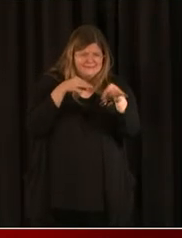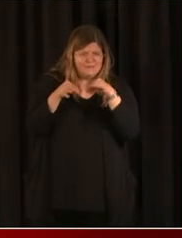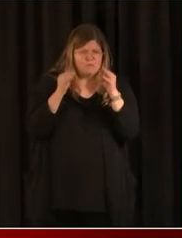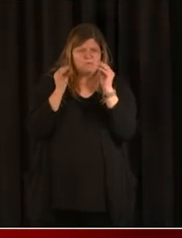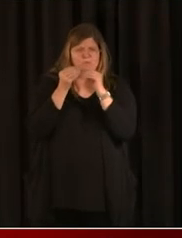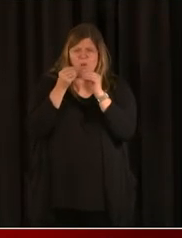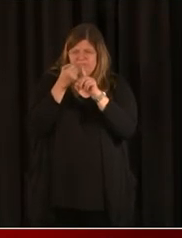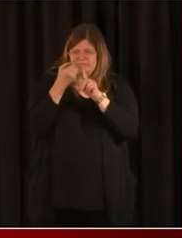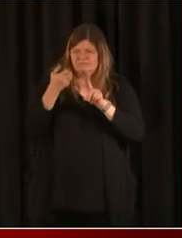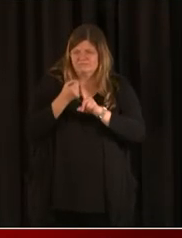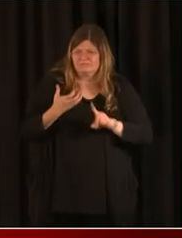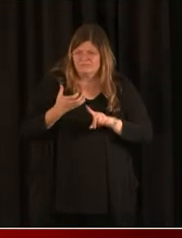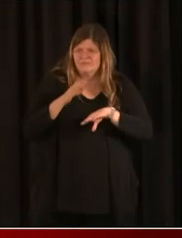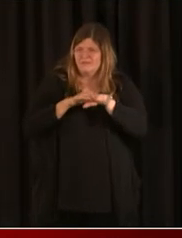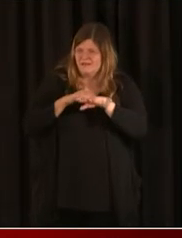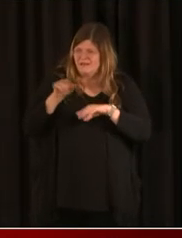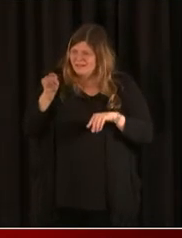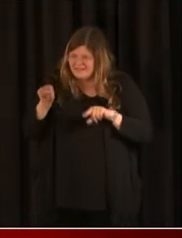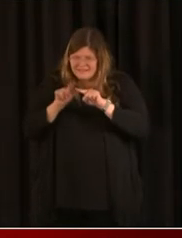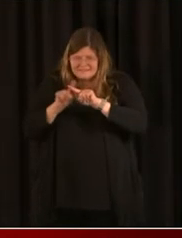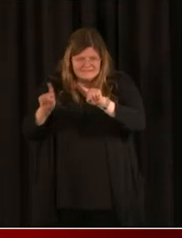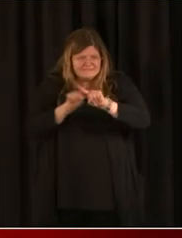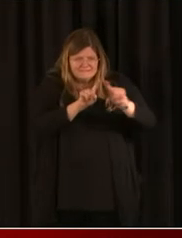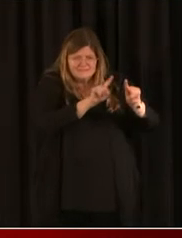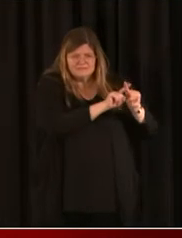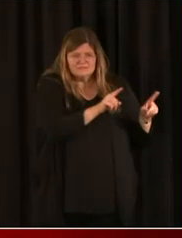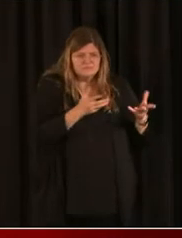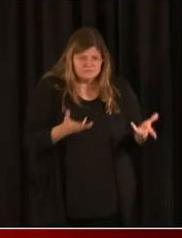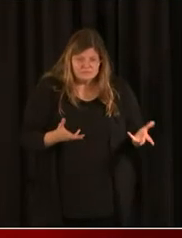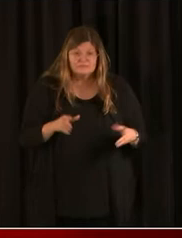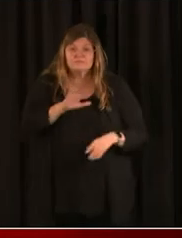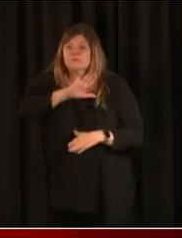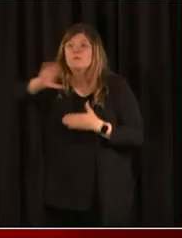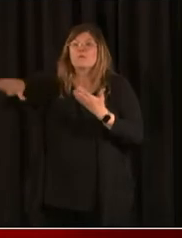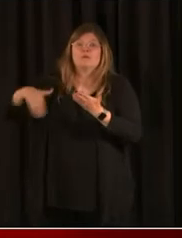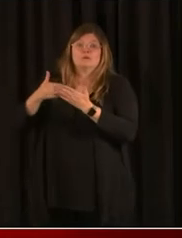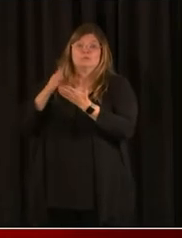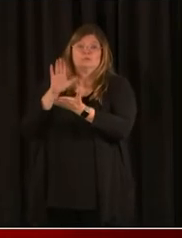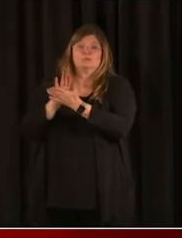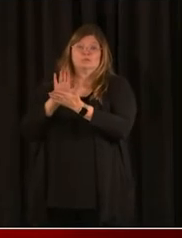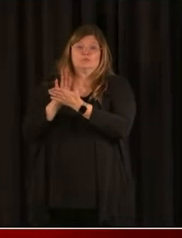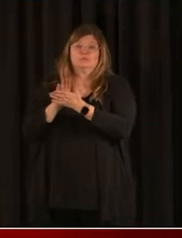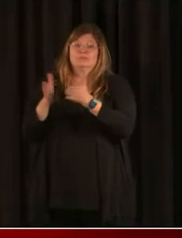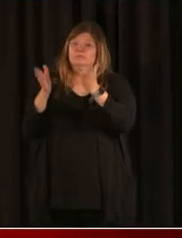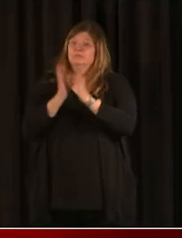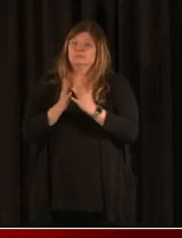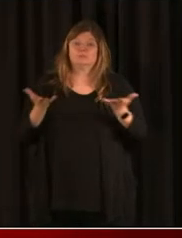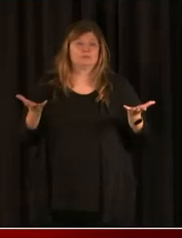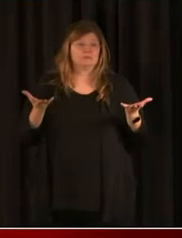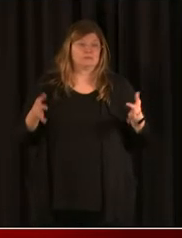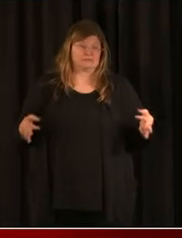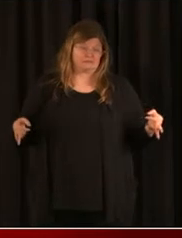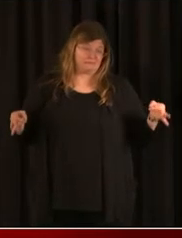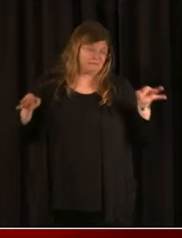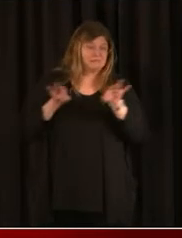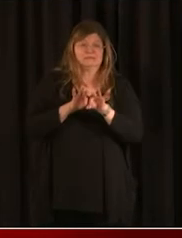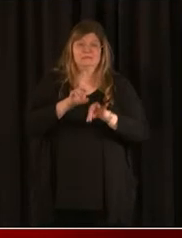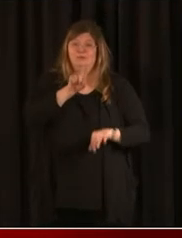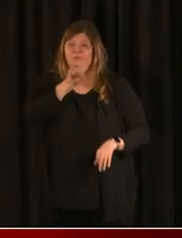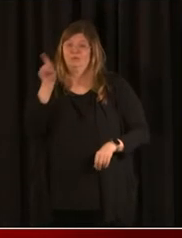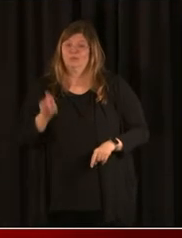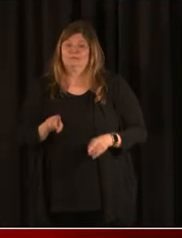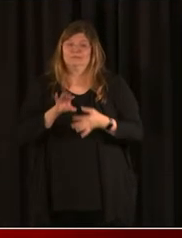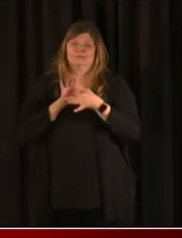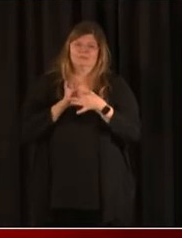track towards Term 3. But the schools were asked 2 critical questions, and then how do you best support